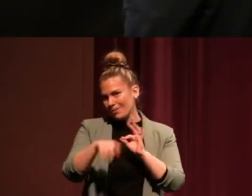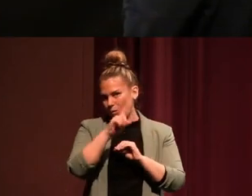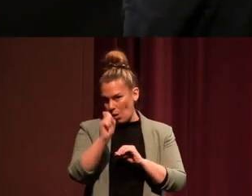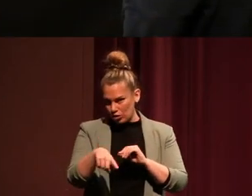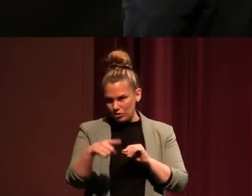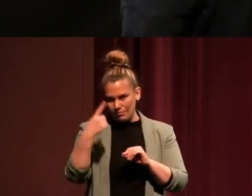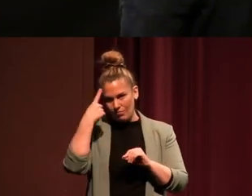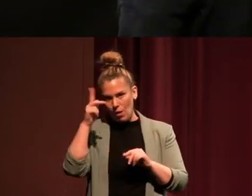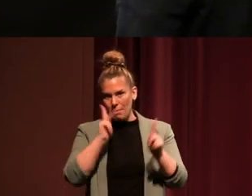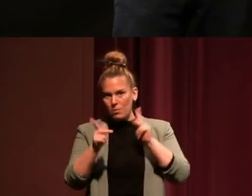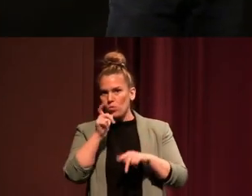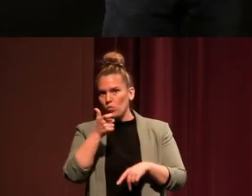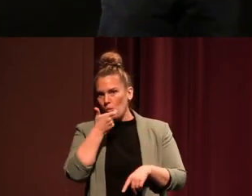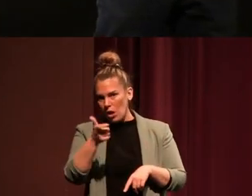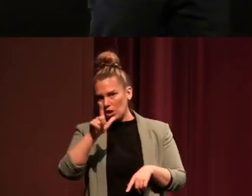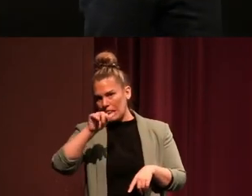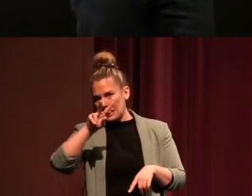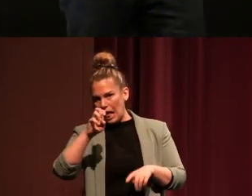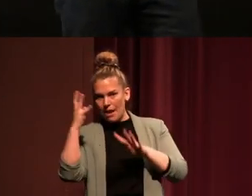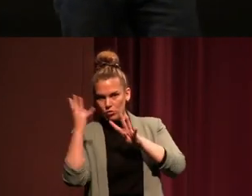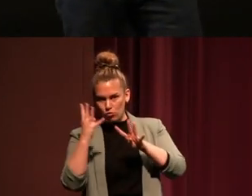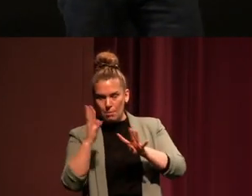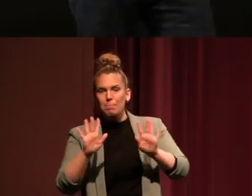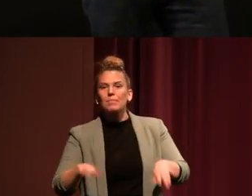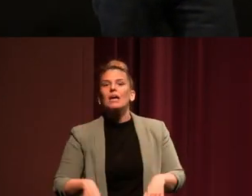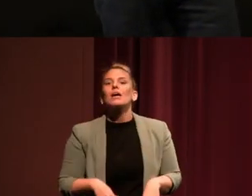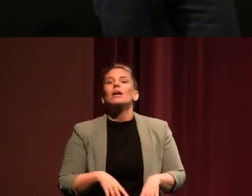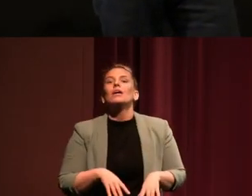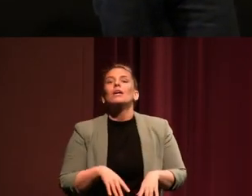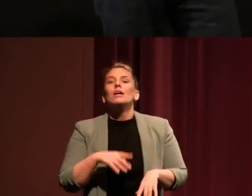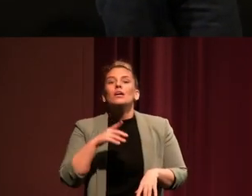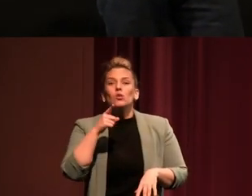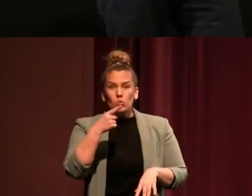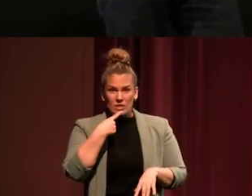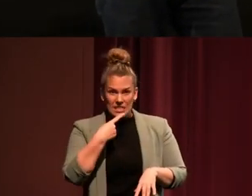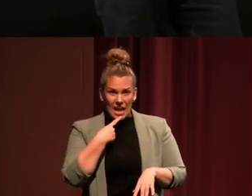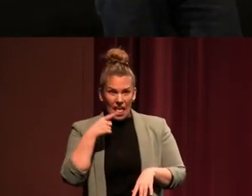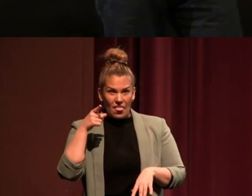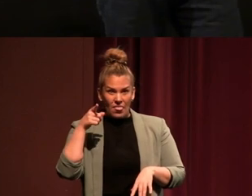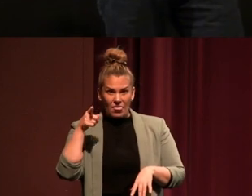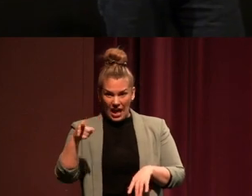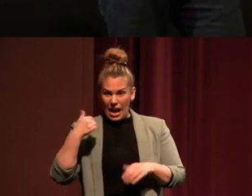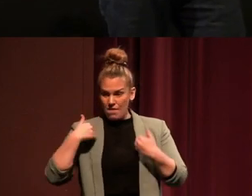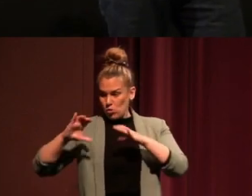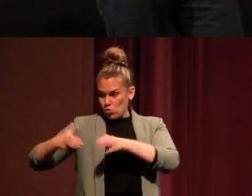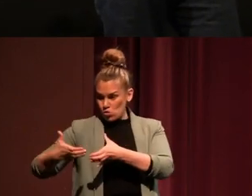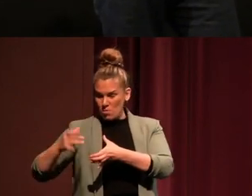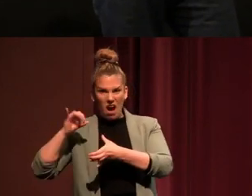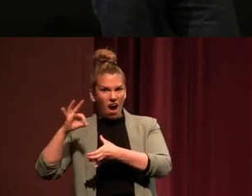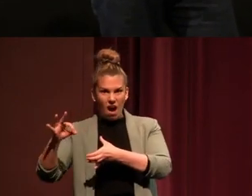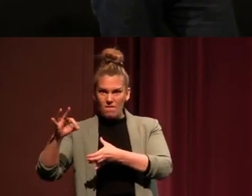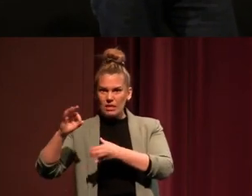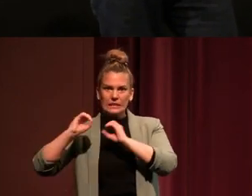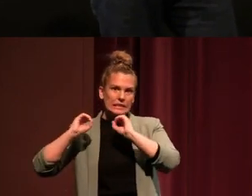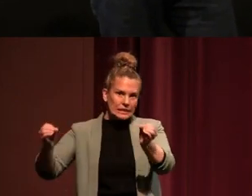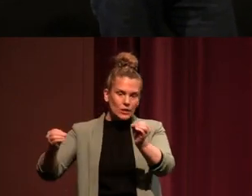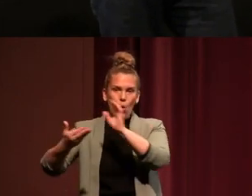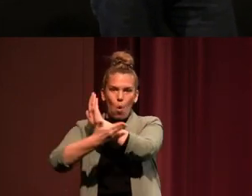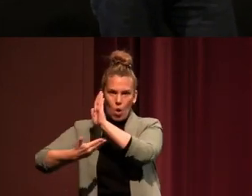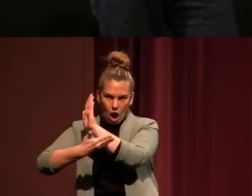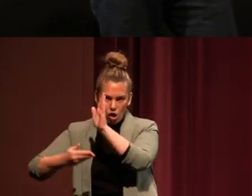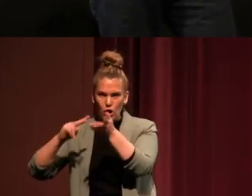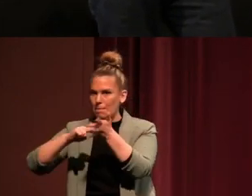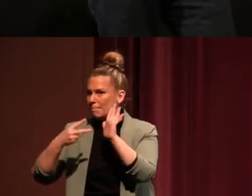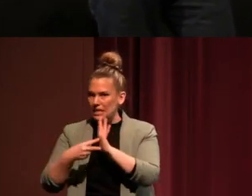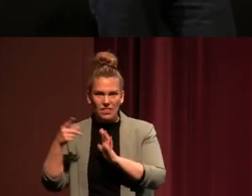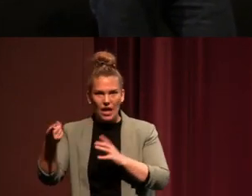sir, correct me if I butcher your question. You say that there are a contingent of zero cutters, folks that want no logging on public lands.